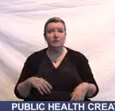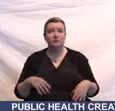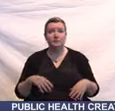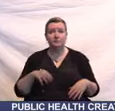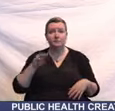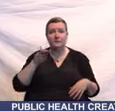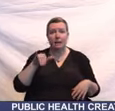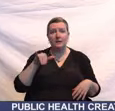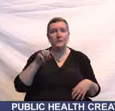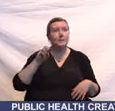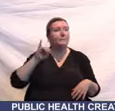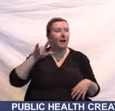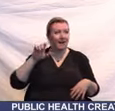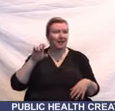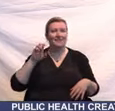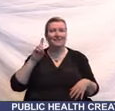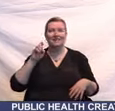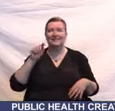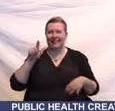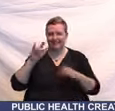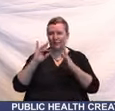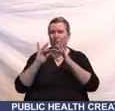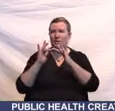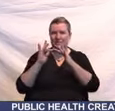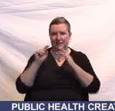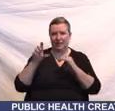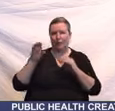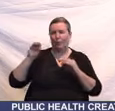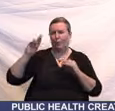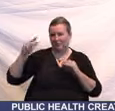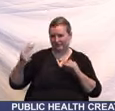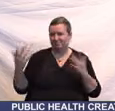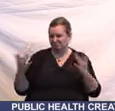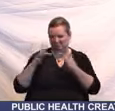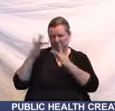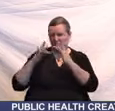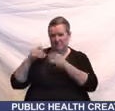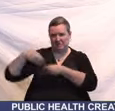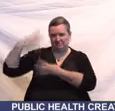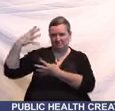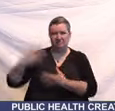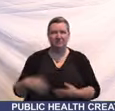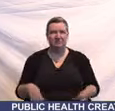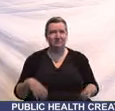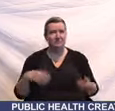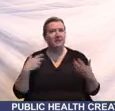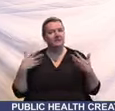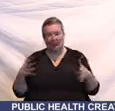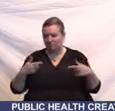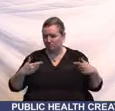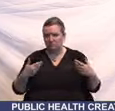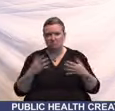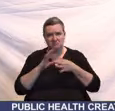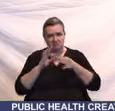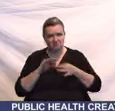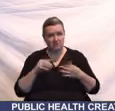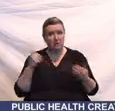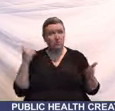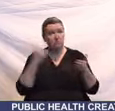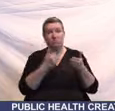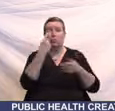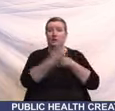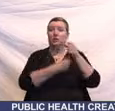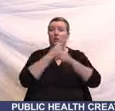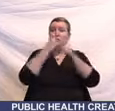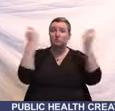mysmiledental.org, mysmiledental.org. And that's where we'll end it for today. Again, as we approach the 1-year anniversary of the